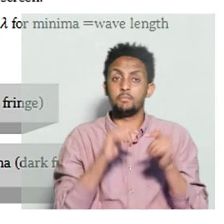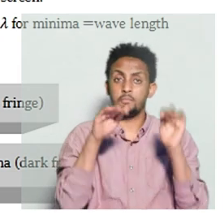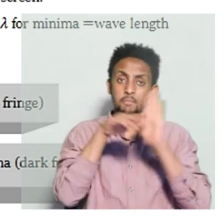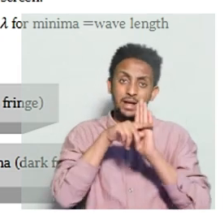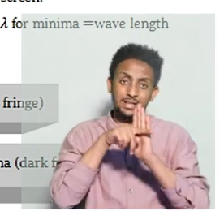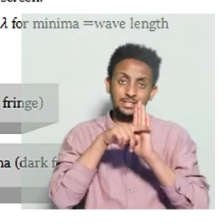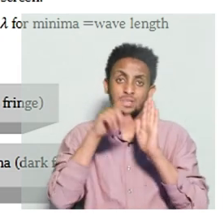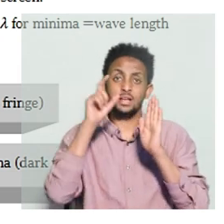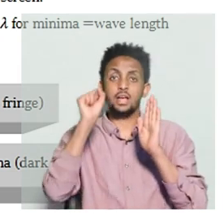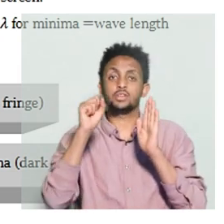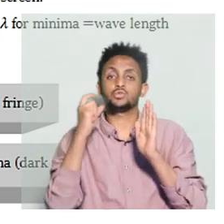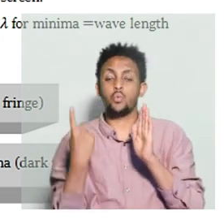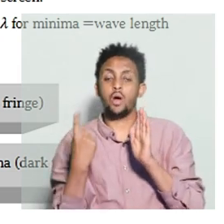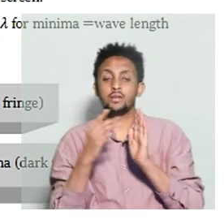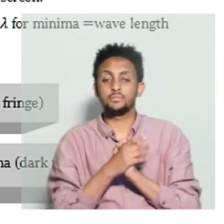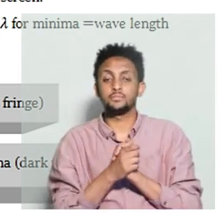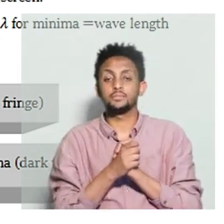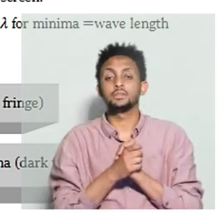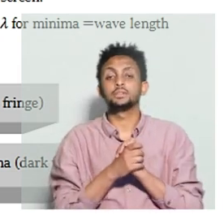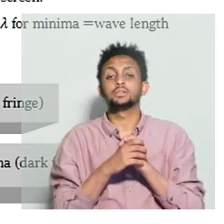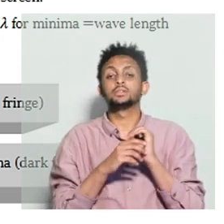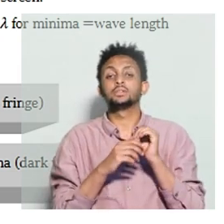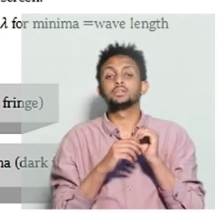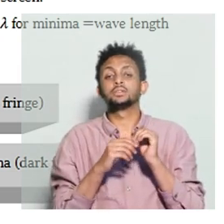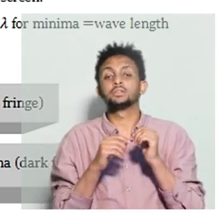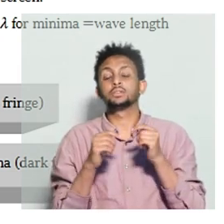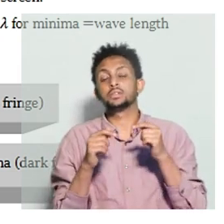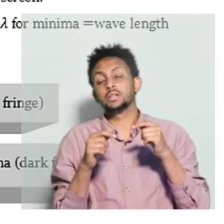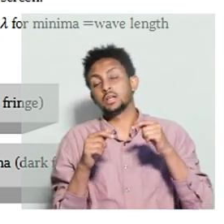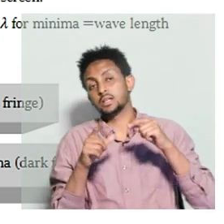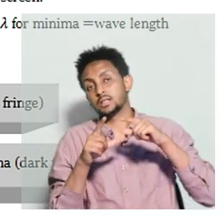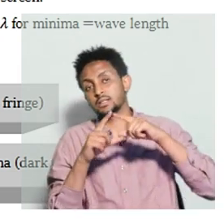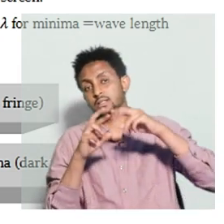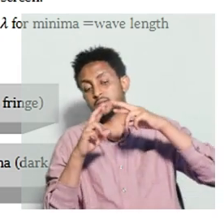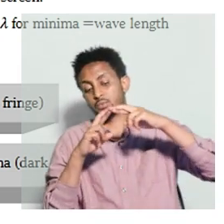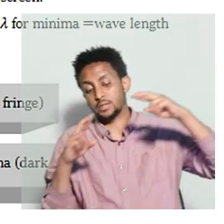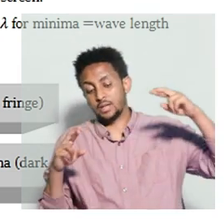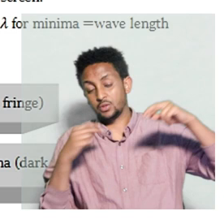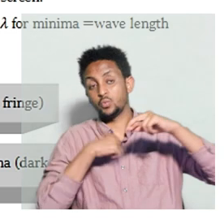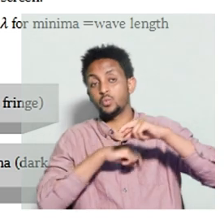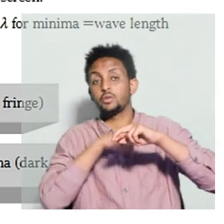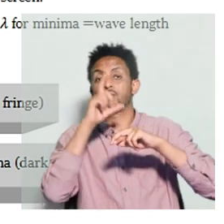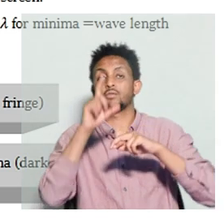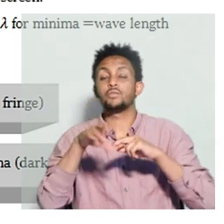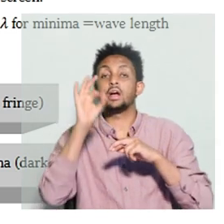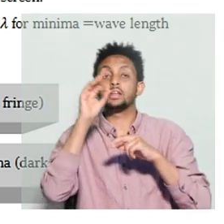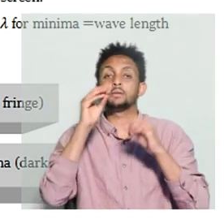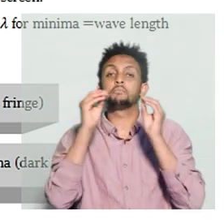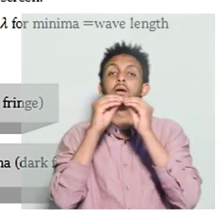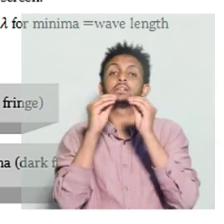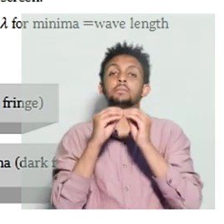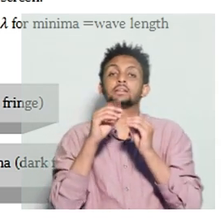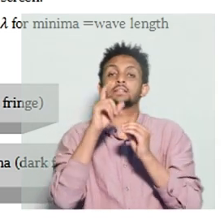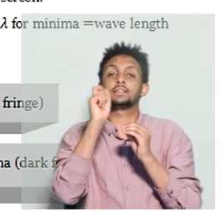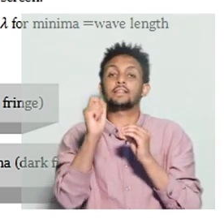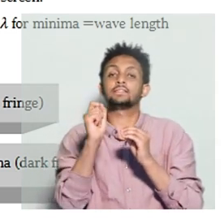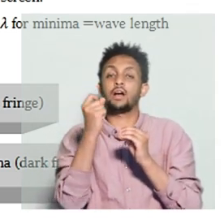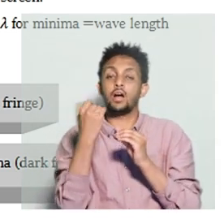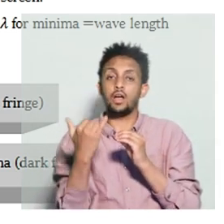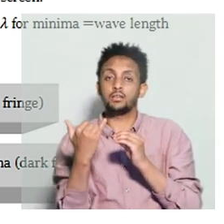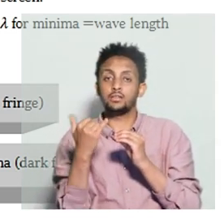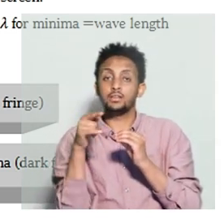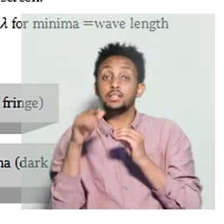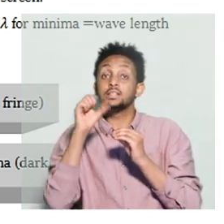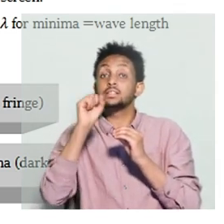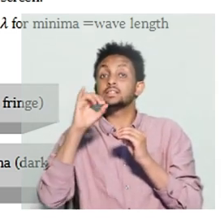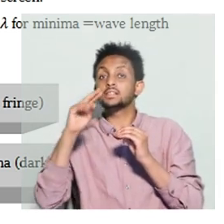to find this and propagate straight line so that you can find a mathematical relation, theta here. So